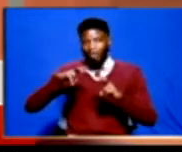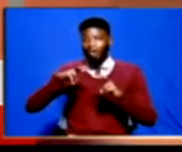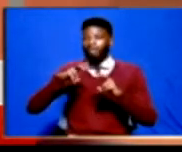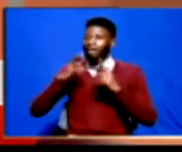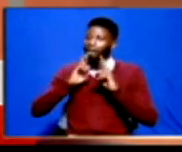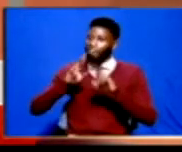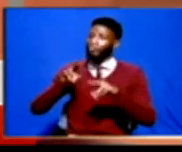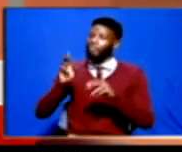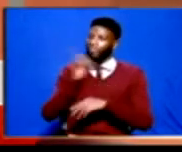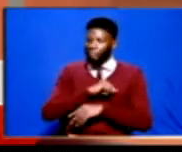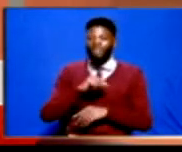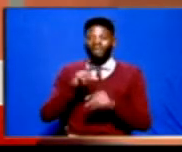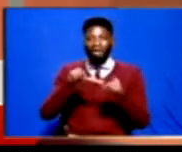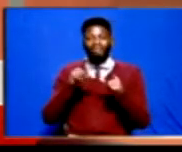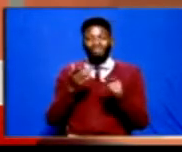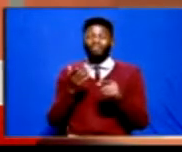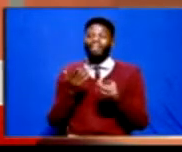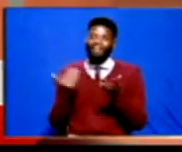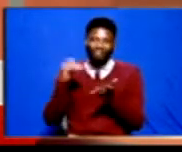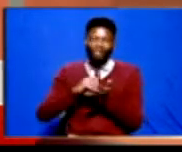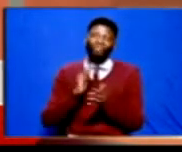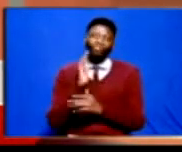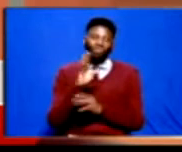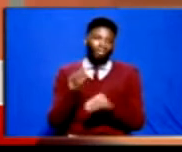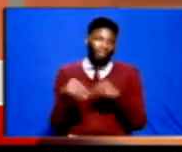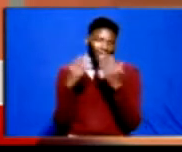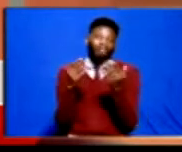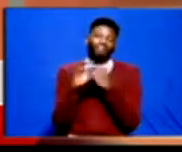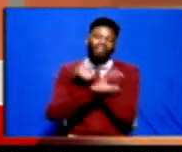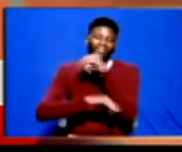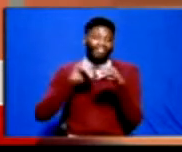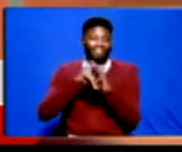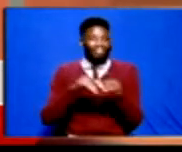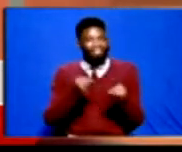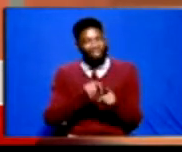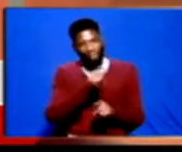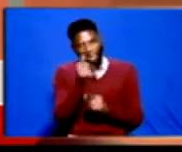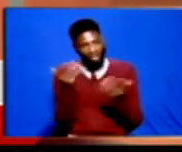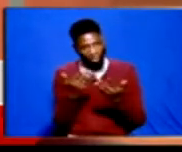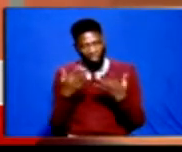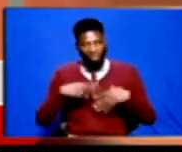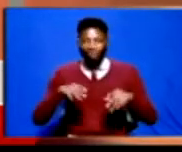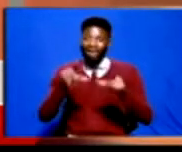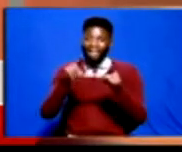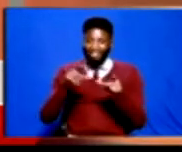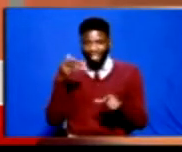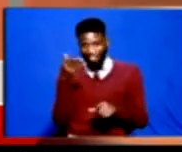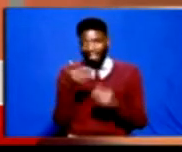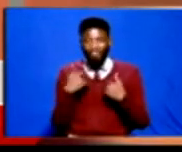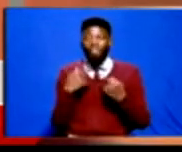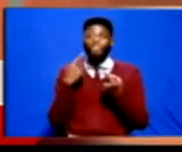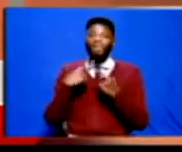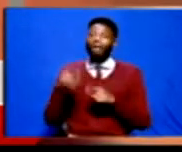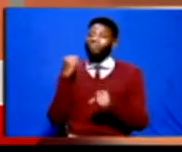country. The other dynamics, of course, of having license holders who are absentees or who are holding up